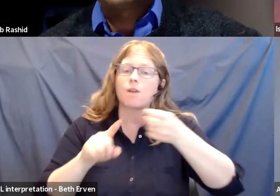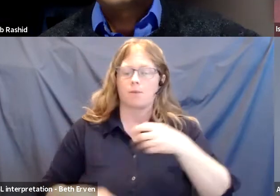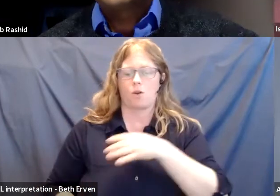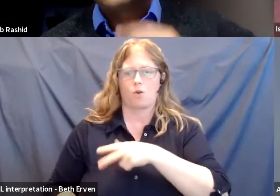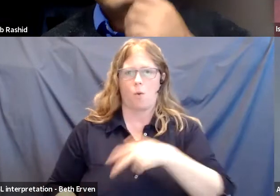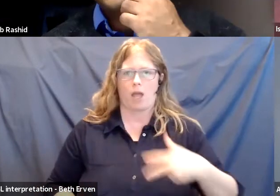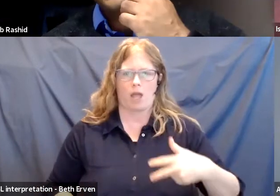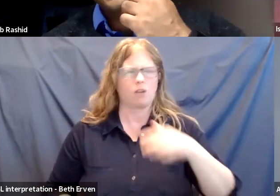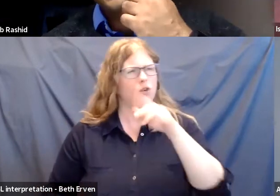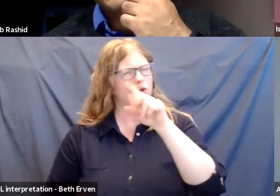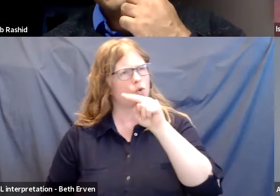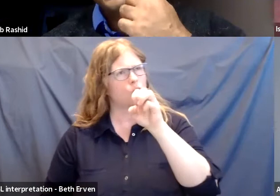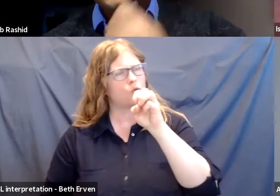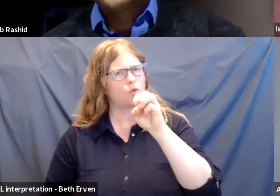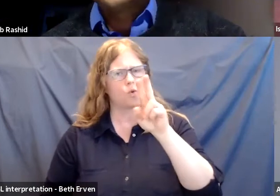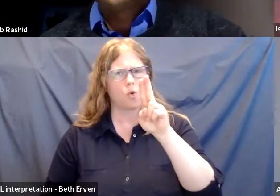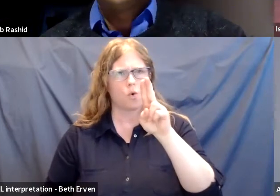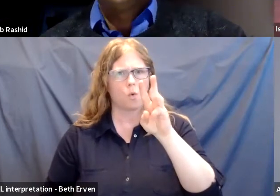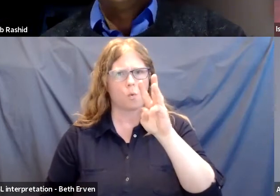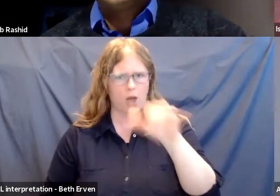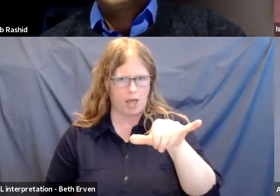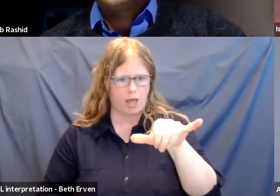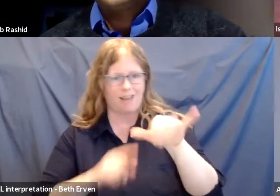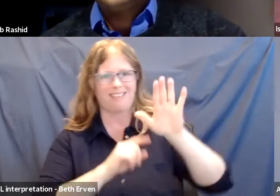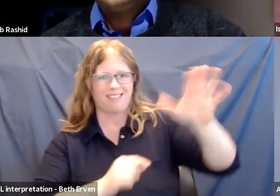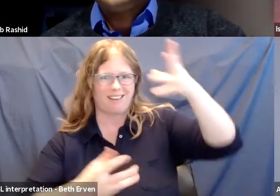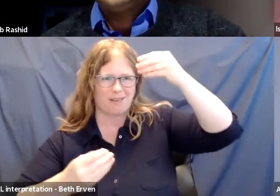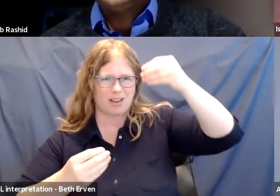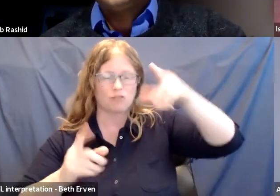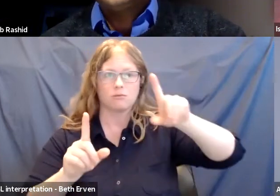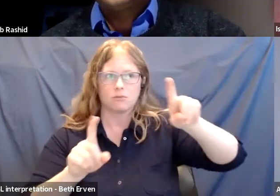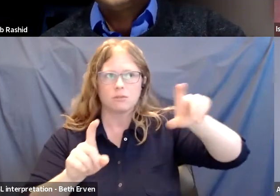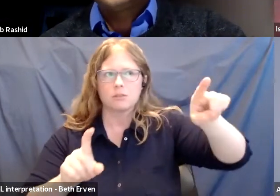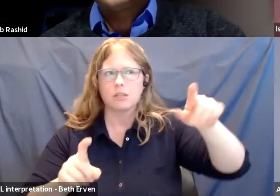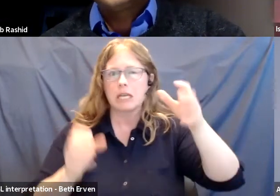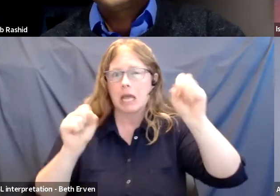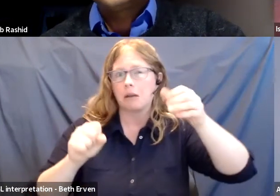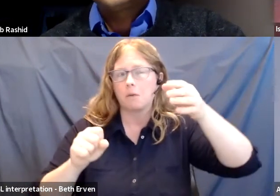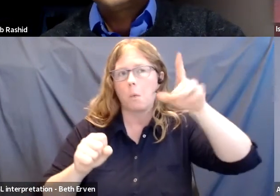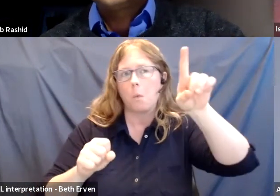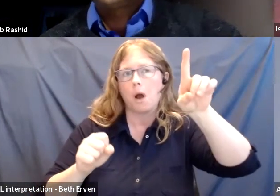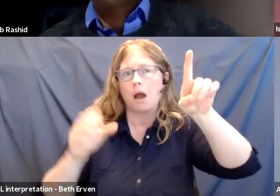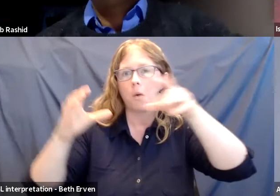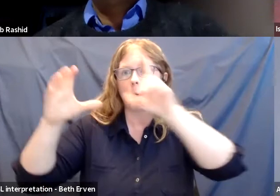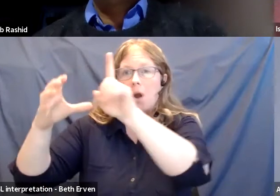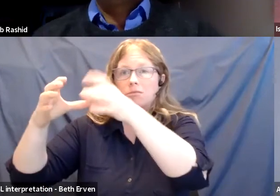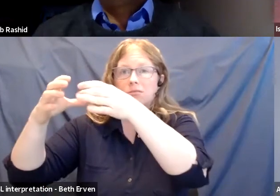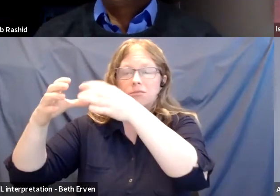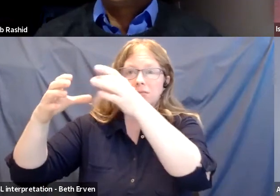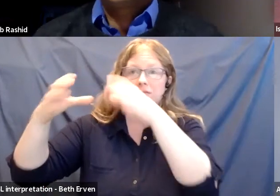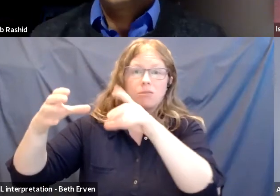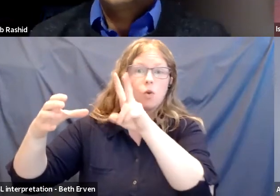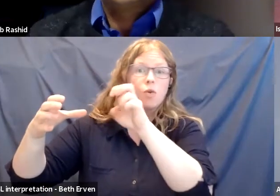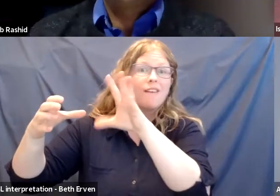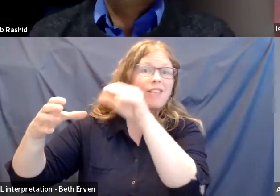in 25,000. In other data, it's 1 in 250 to 500,000. It's not entirely clear. What is clear is that it's still